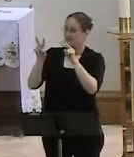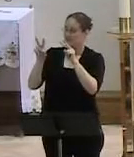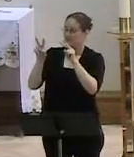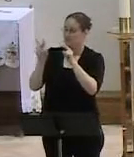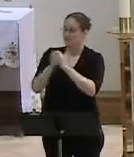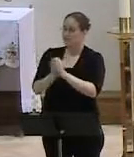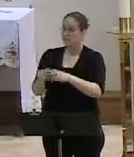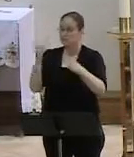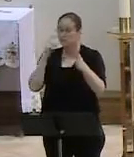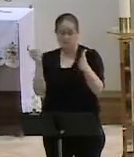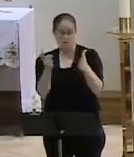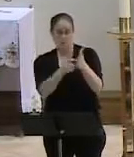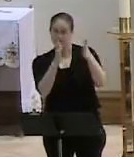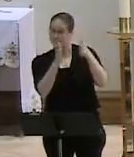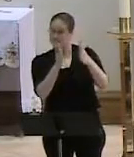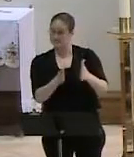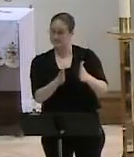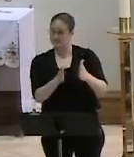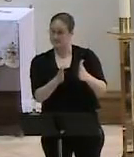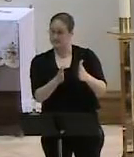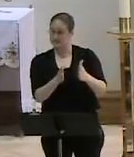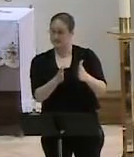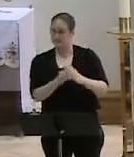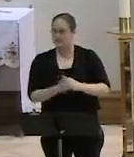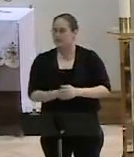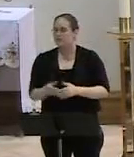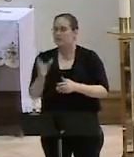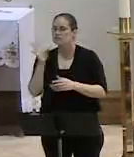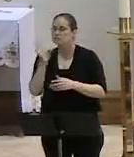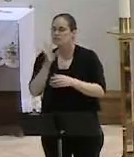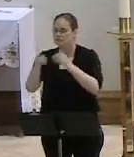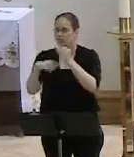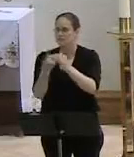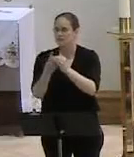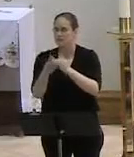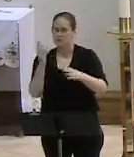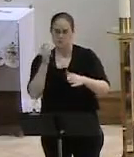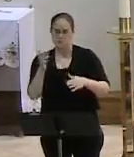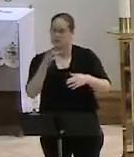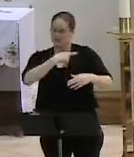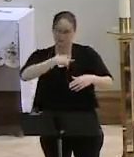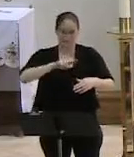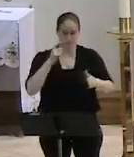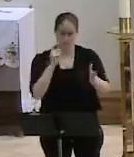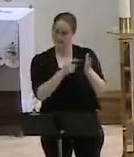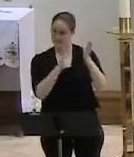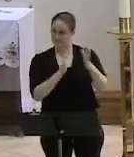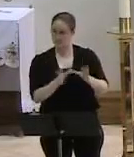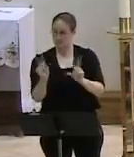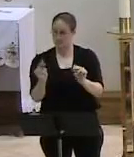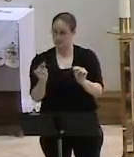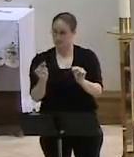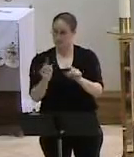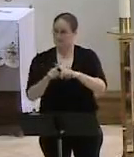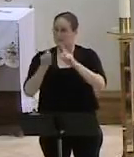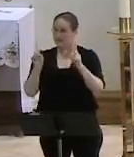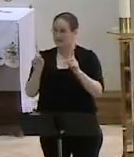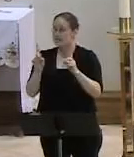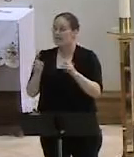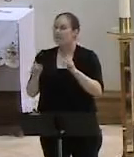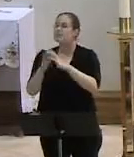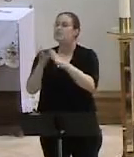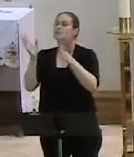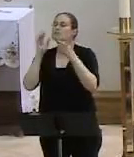a witness. Now, I'm not talking about Jehovah's Witnesses. I'm talking about Catholic Christian